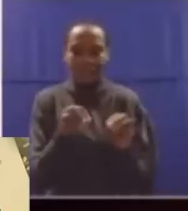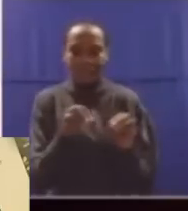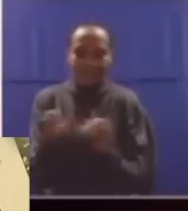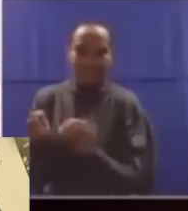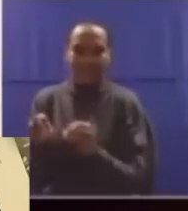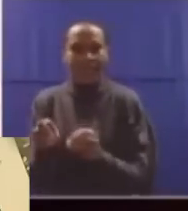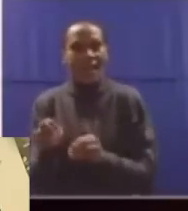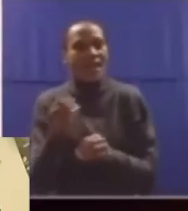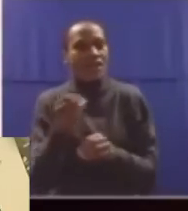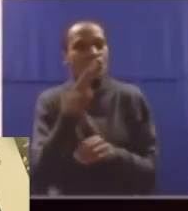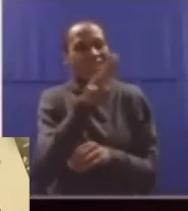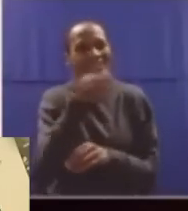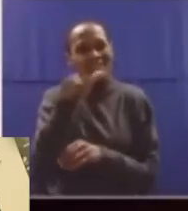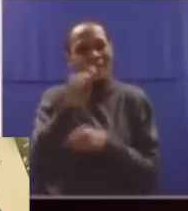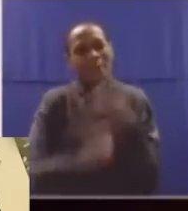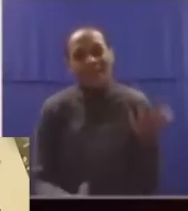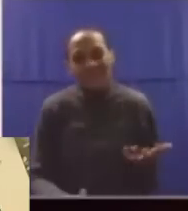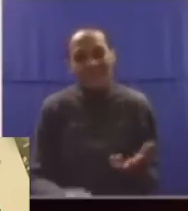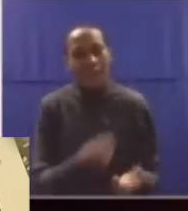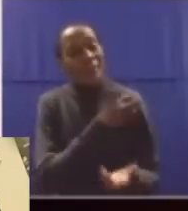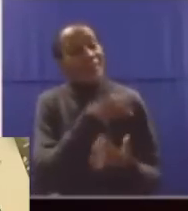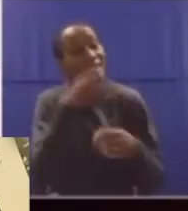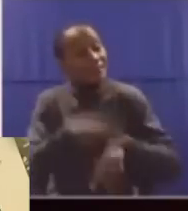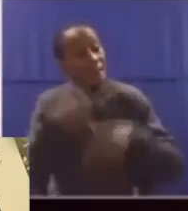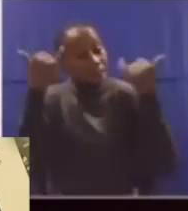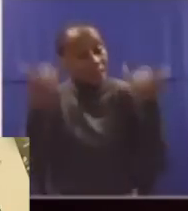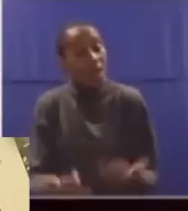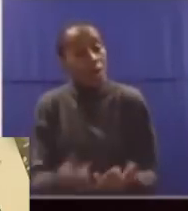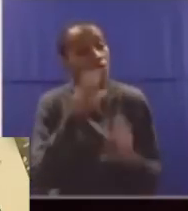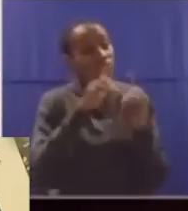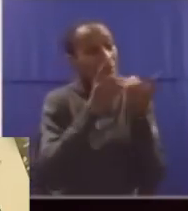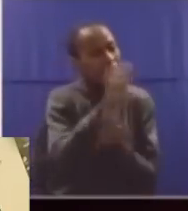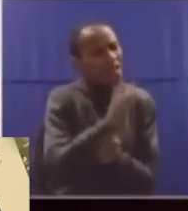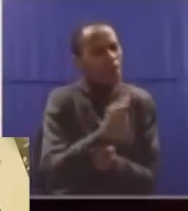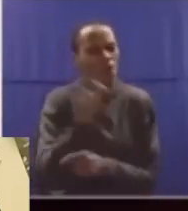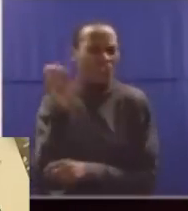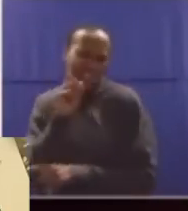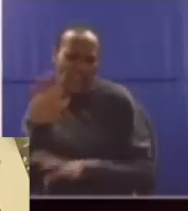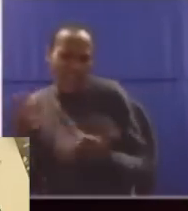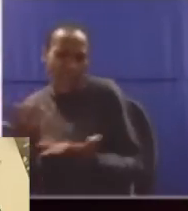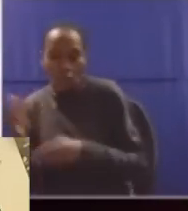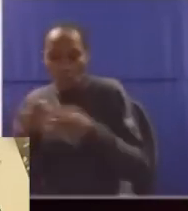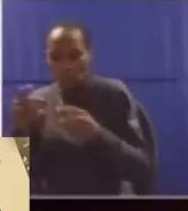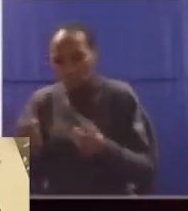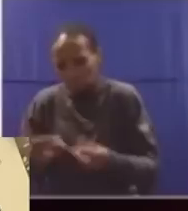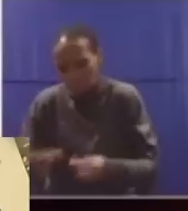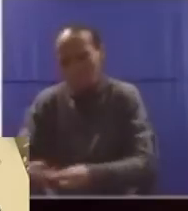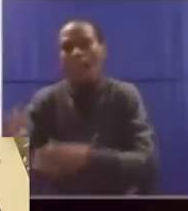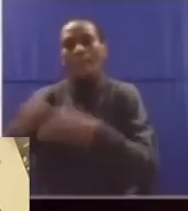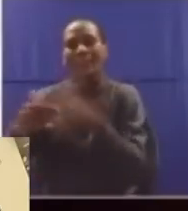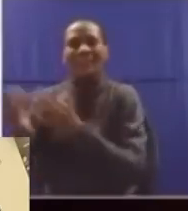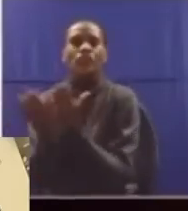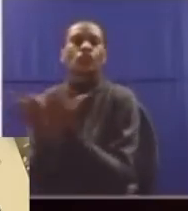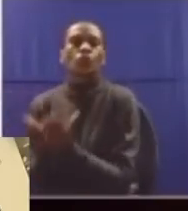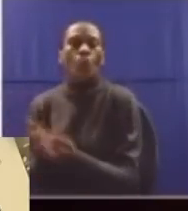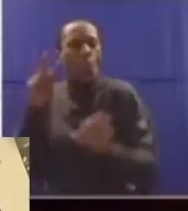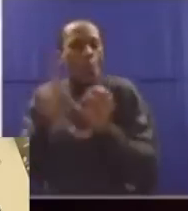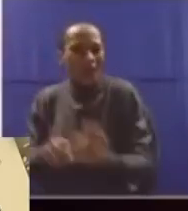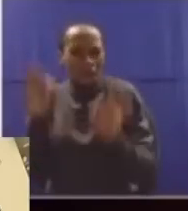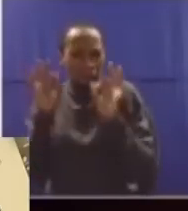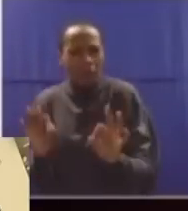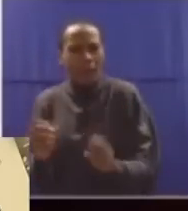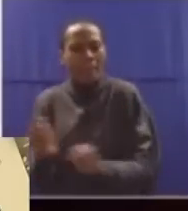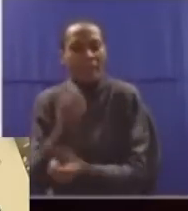of 27 months. Minister, it's high time your department looked at efficient models to quickly build schools of quality to eradicate